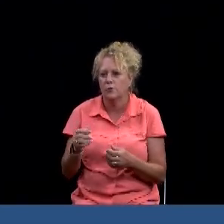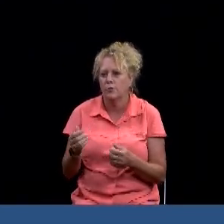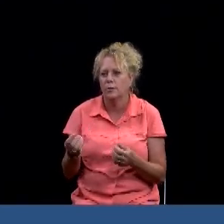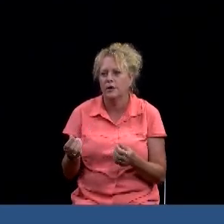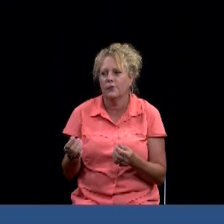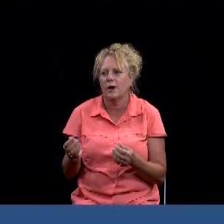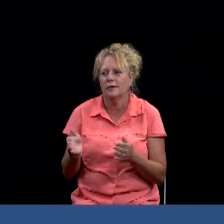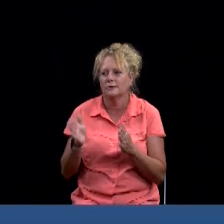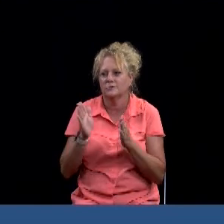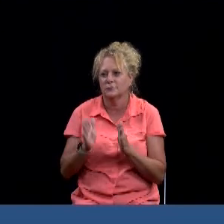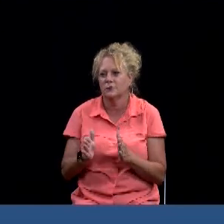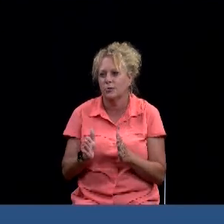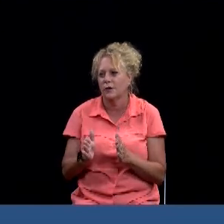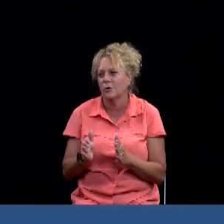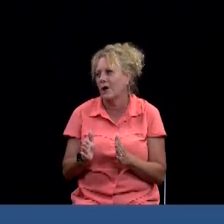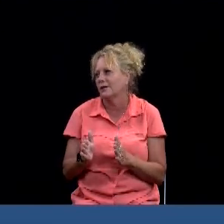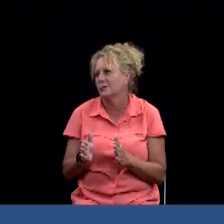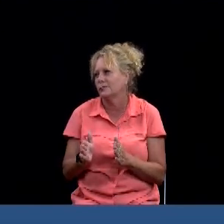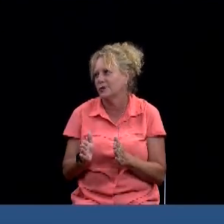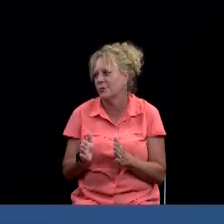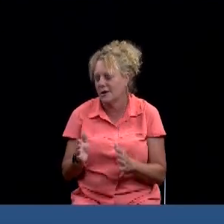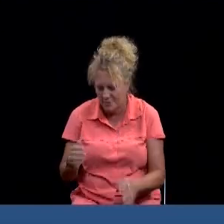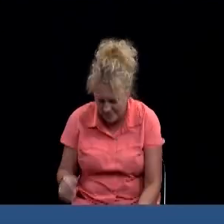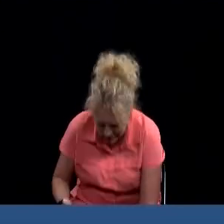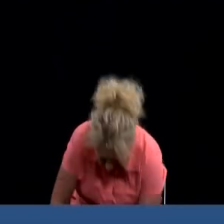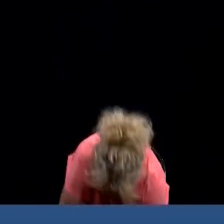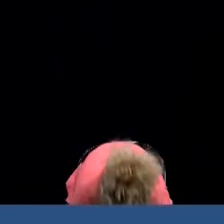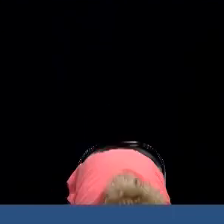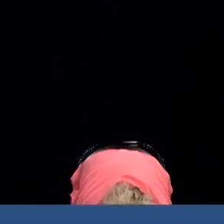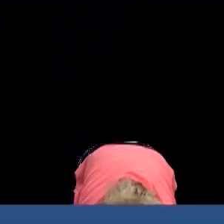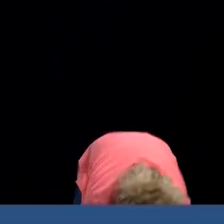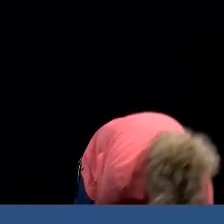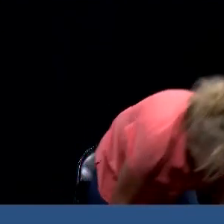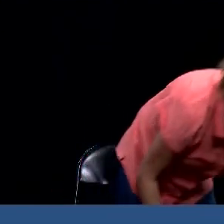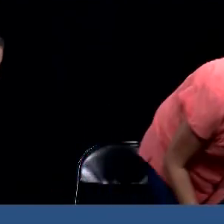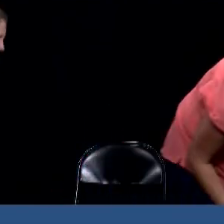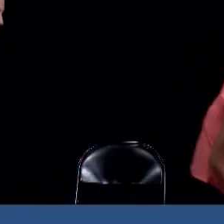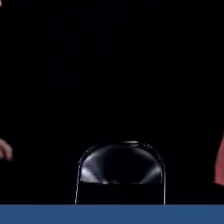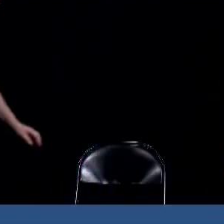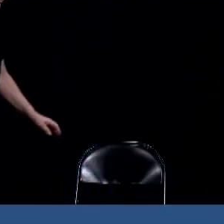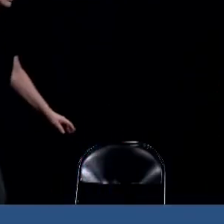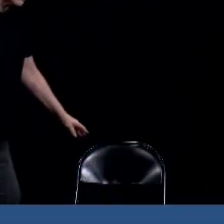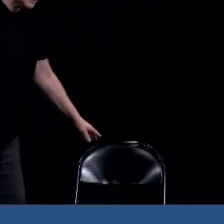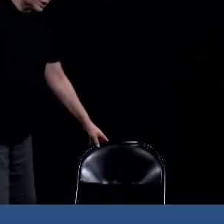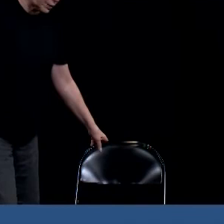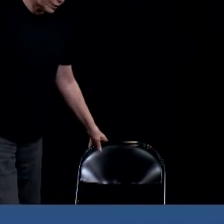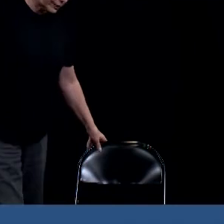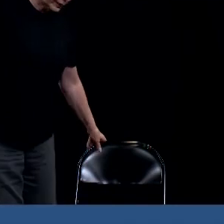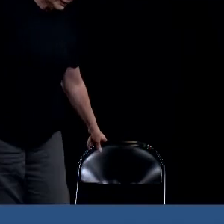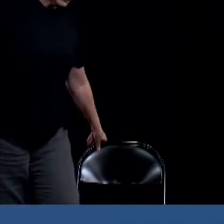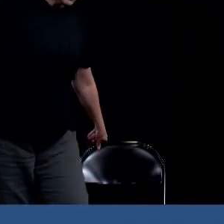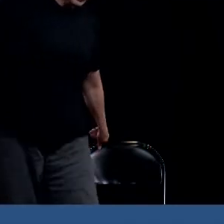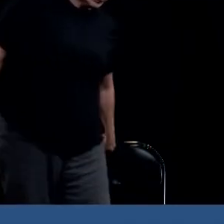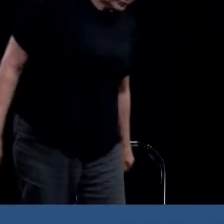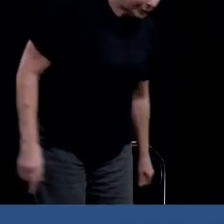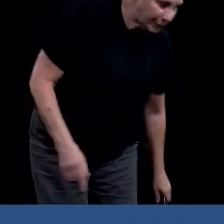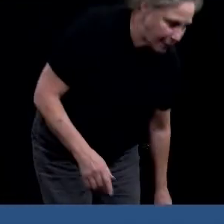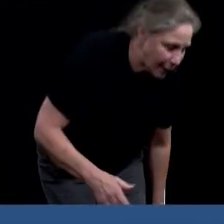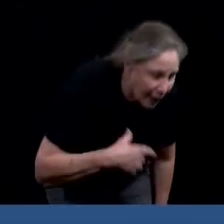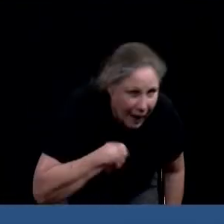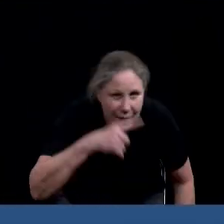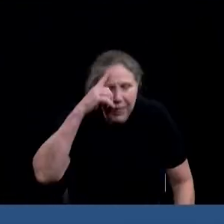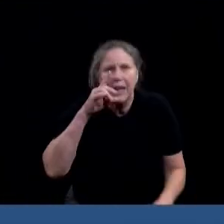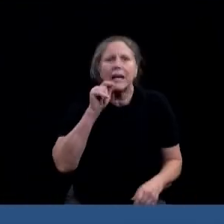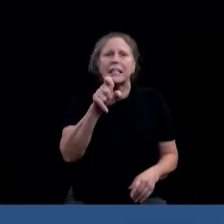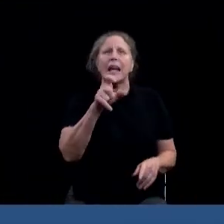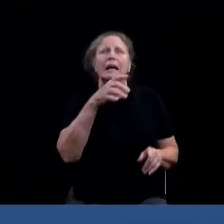Mm-hmm. That makes sense. Kind of. No, I think I get it. Again, with tax credits and with HUD and with all this, I mean, none of these are